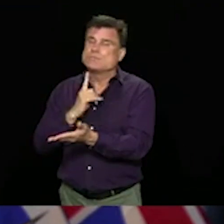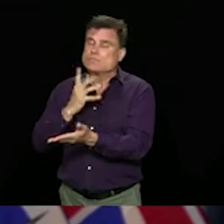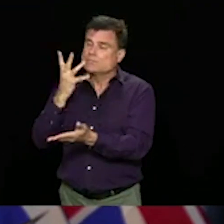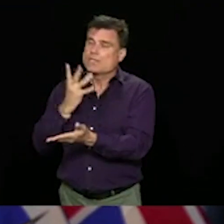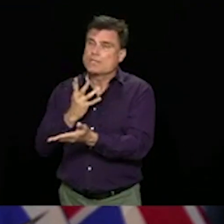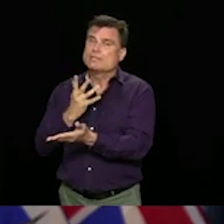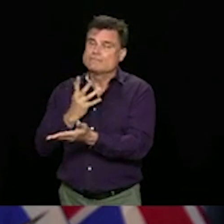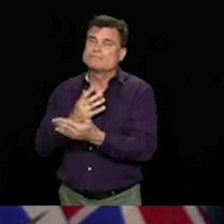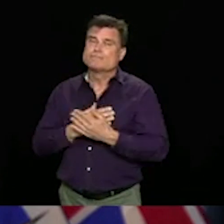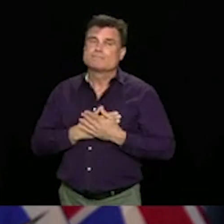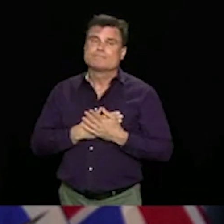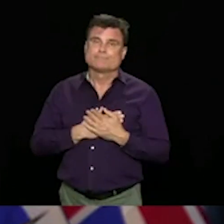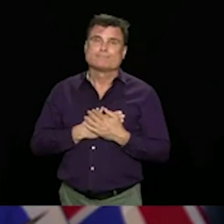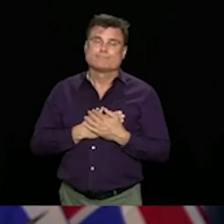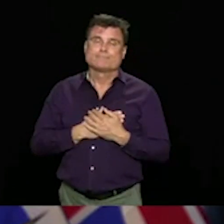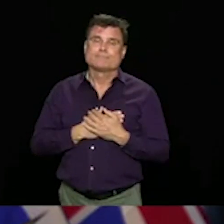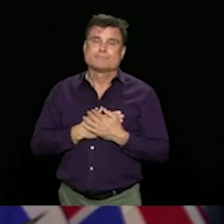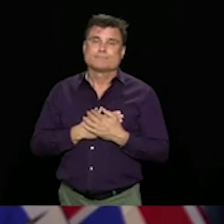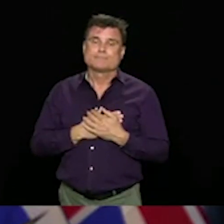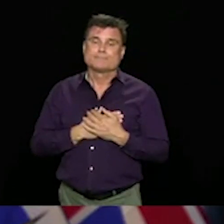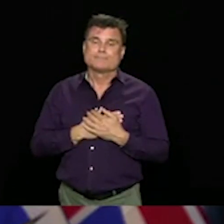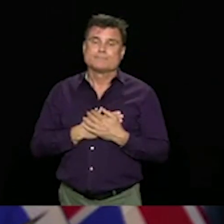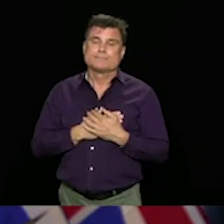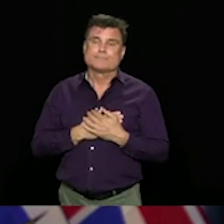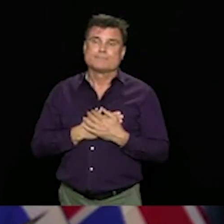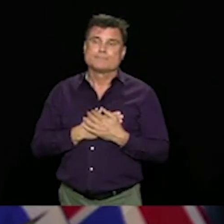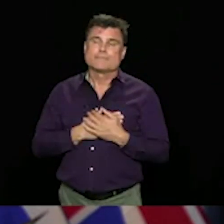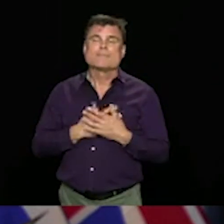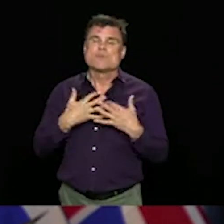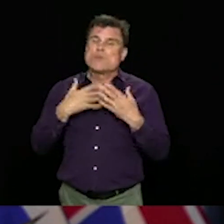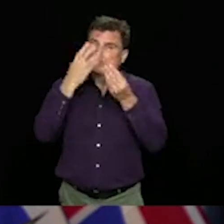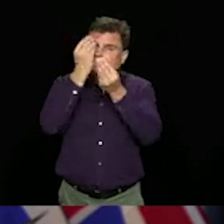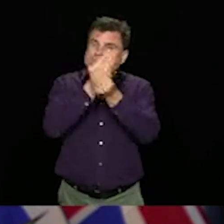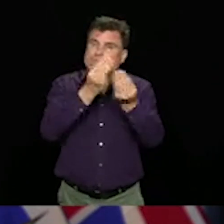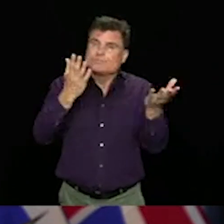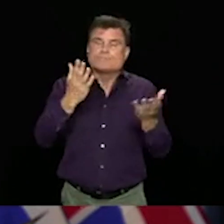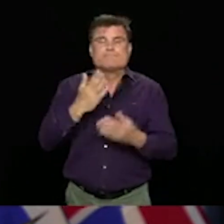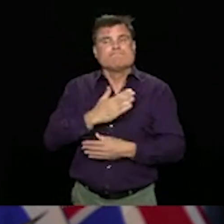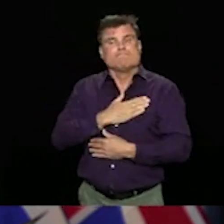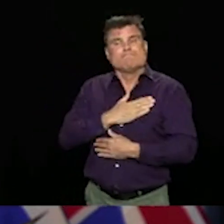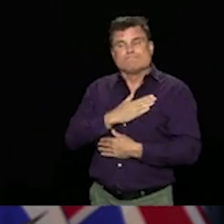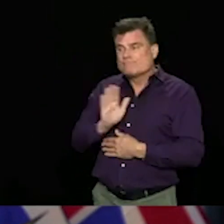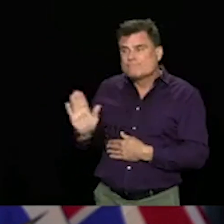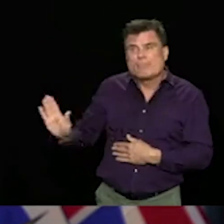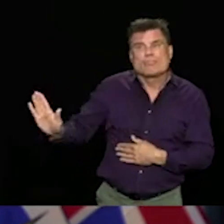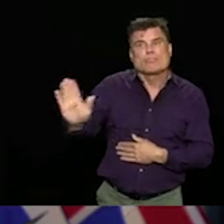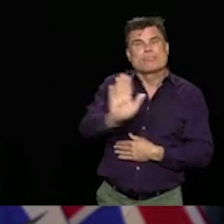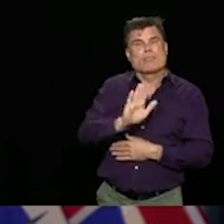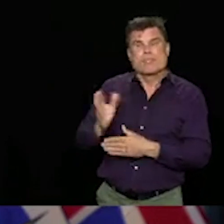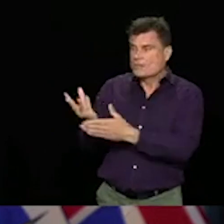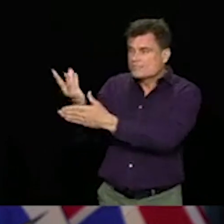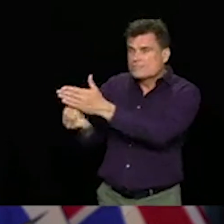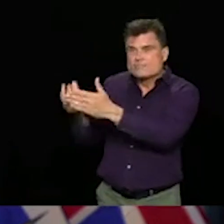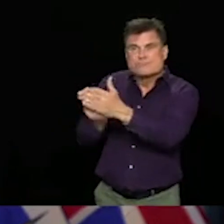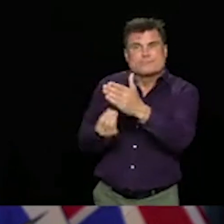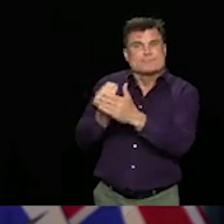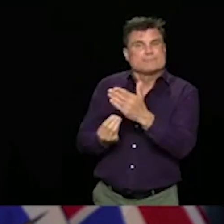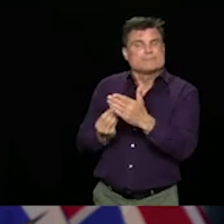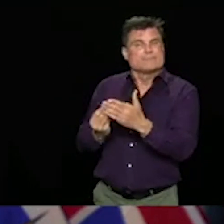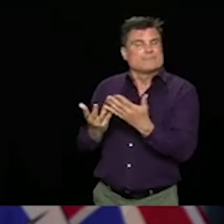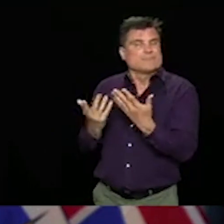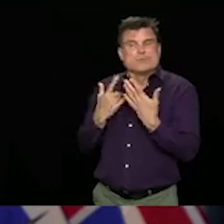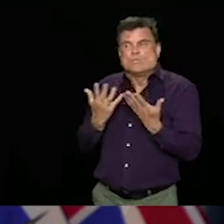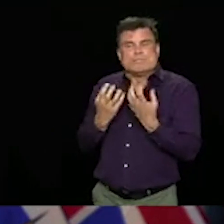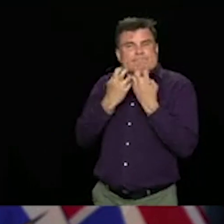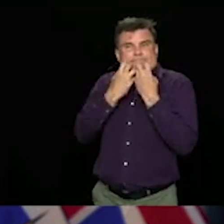My thoughts and condolences go out to the families and friends of those who have lost their loved ones, and I share your grief. These are